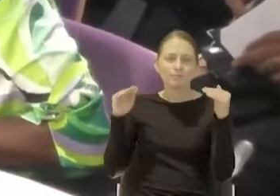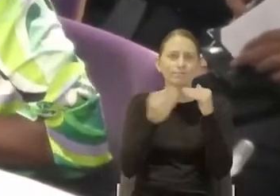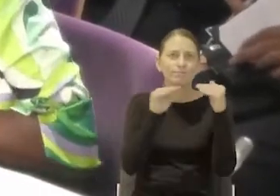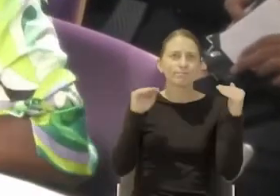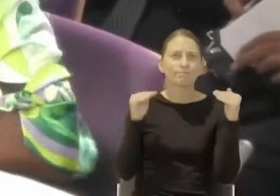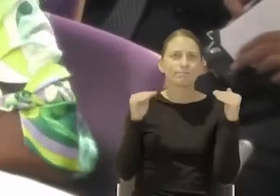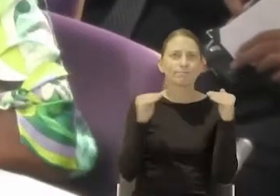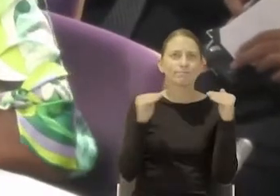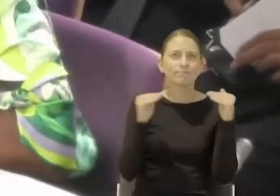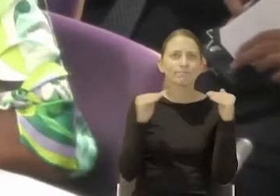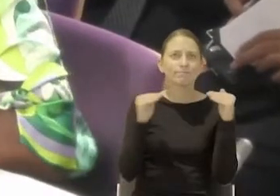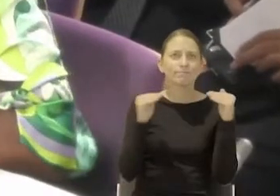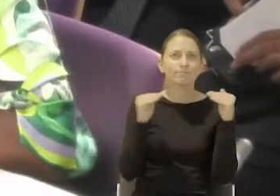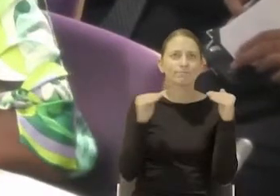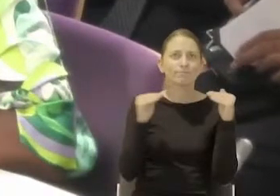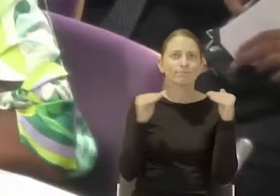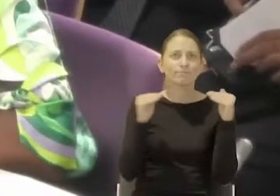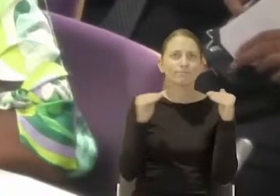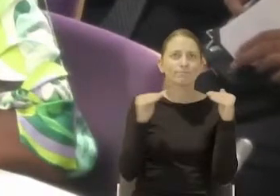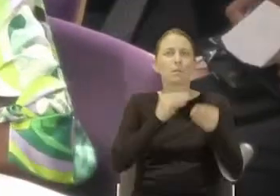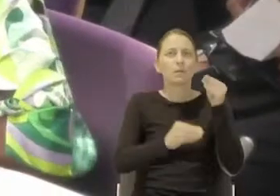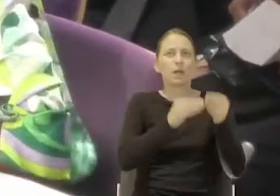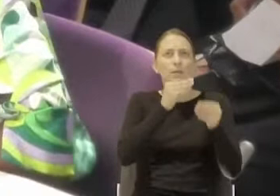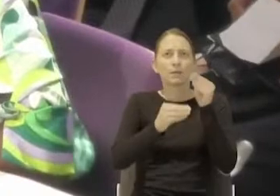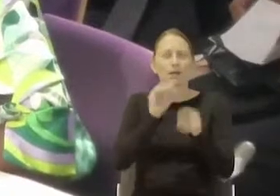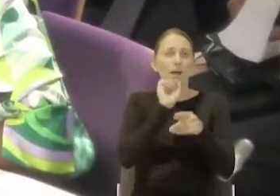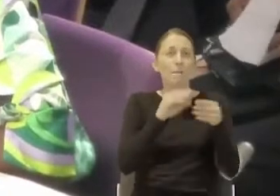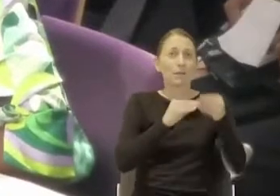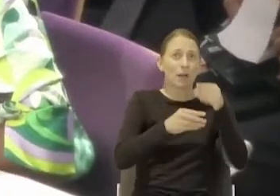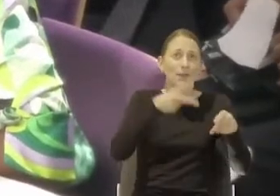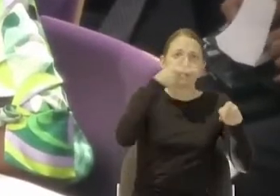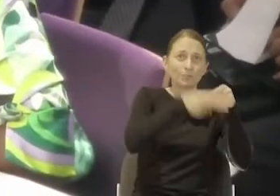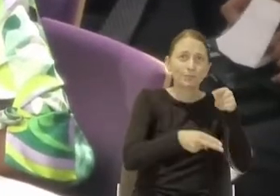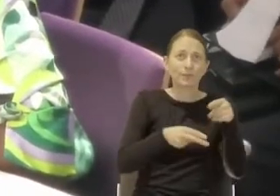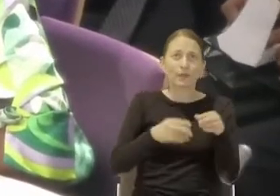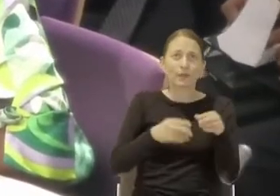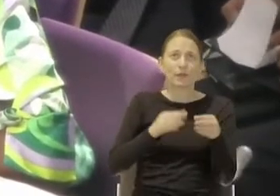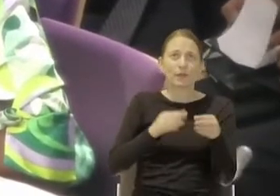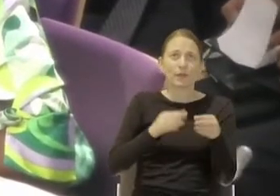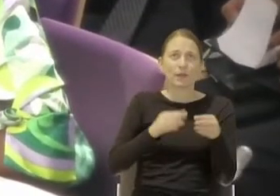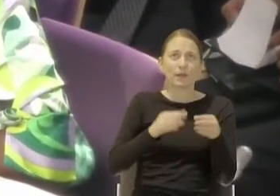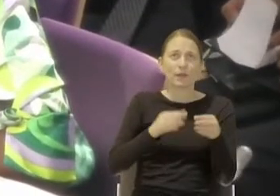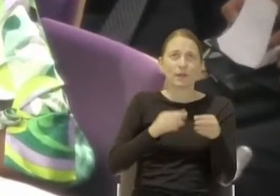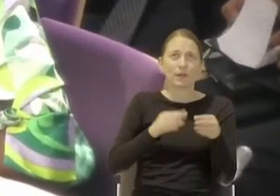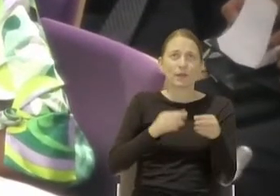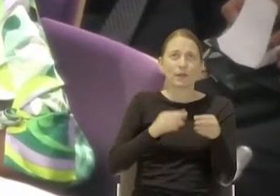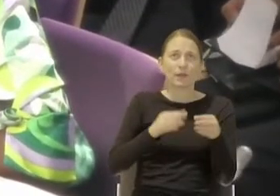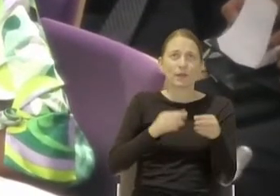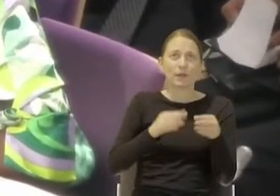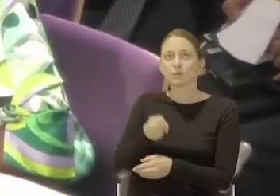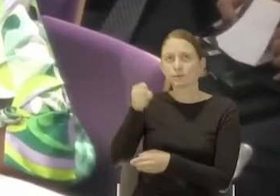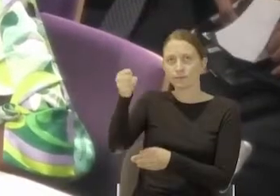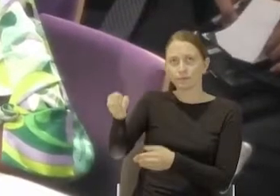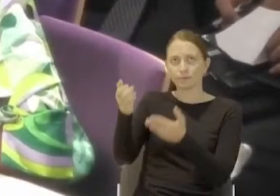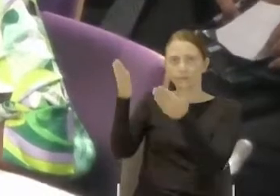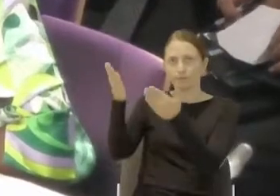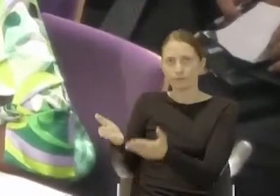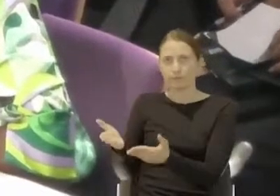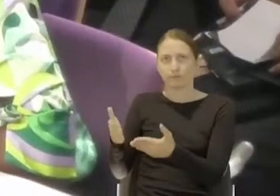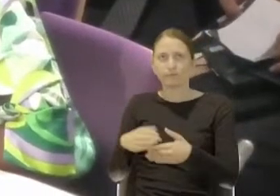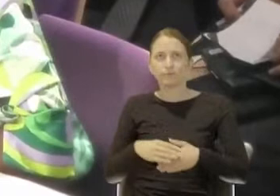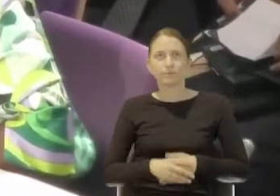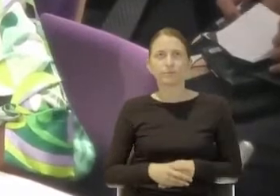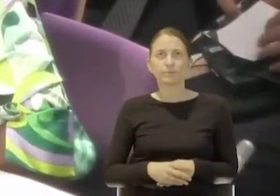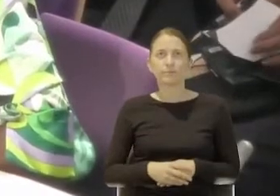undertakings. Thank you. I'd now like to invite His Excellency Colin Vixen Kilapile, who is the President